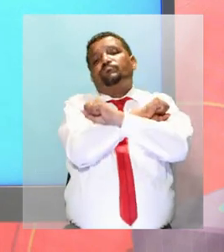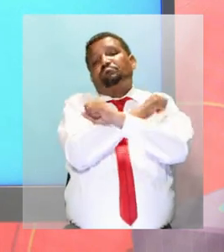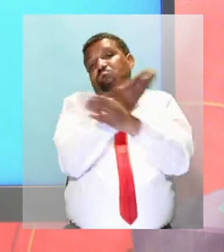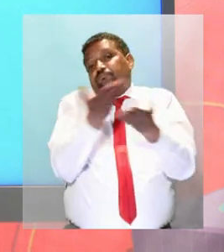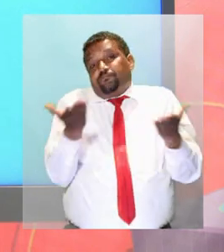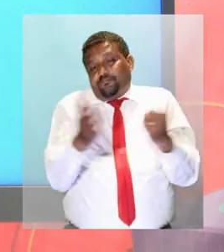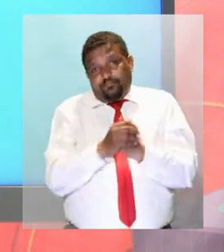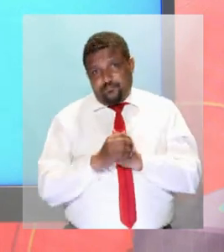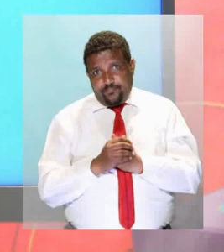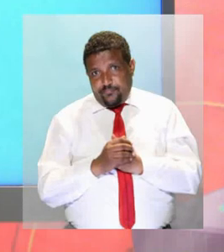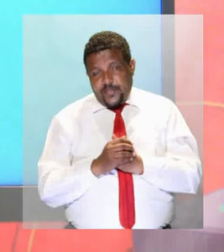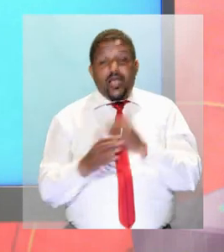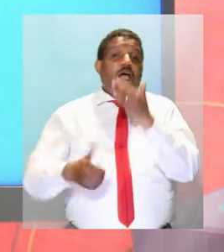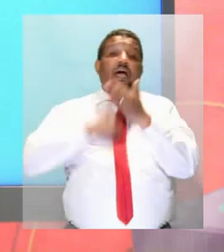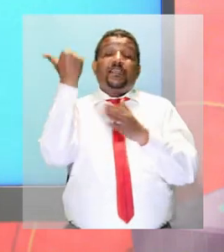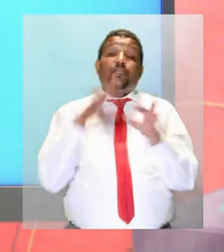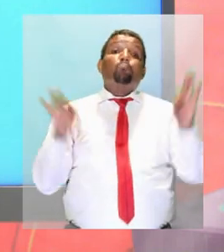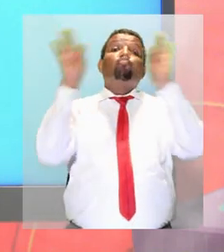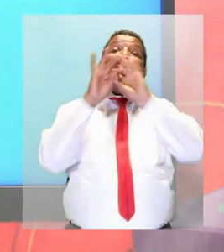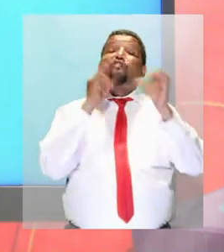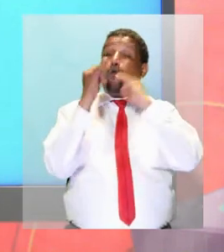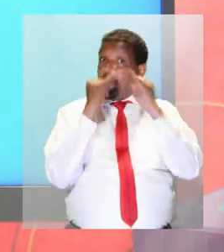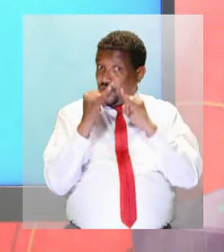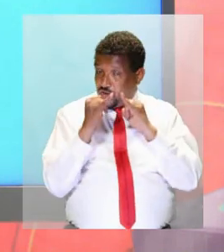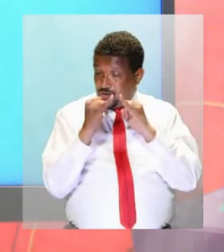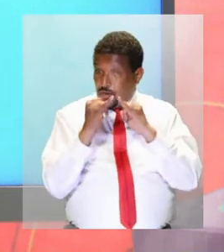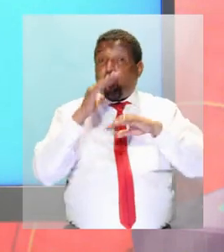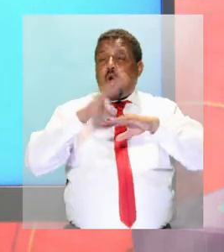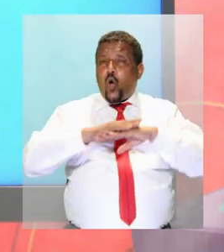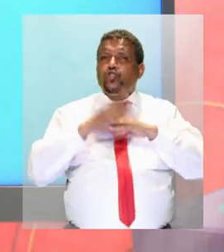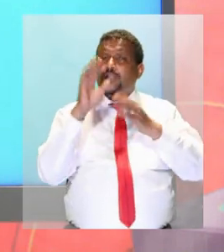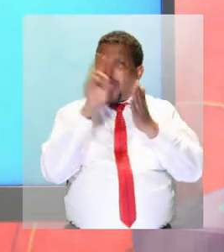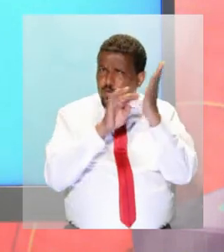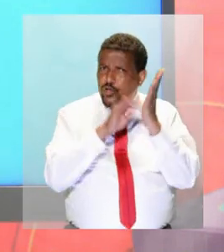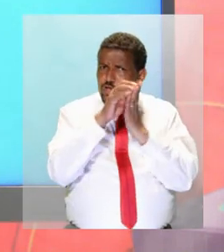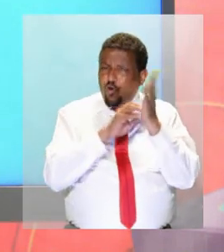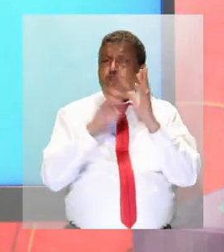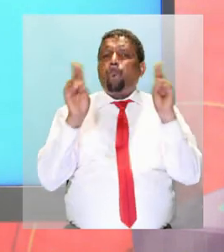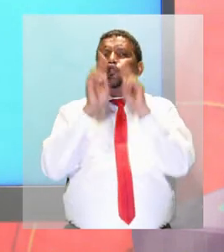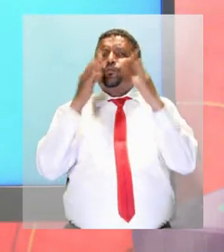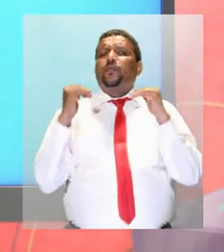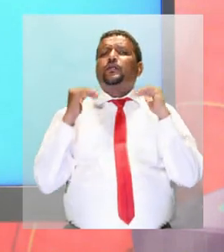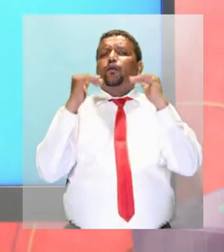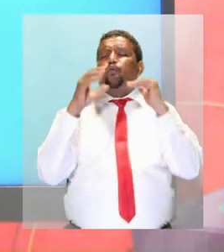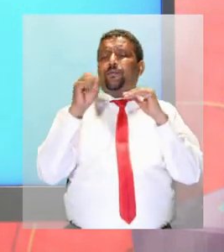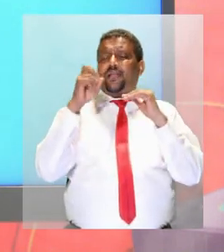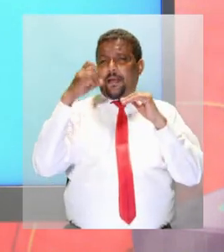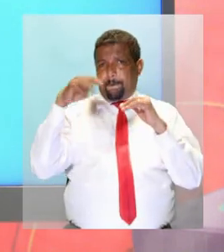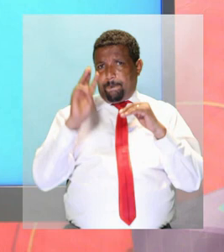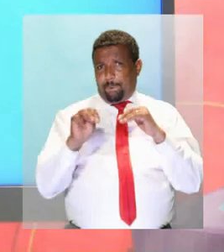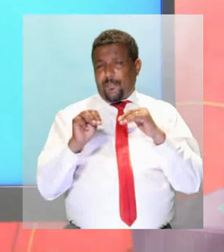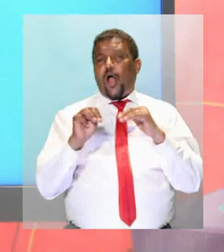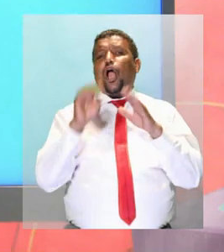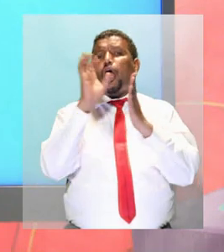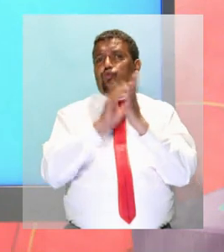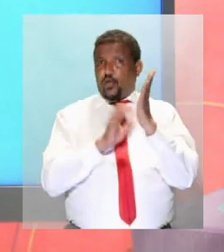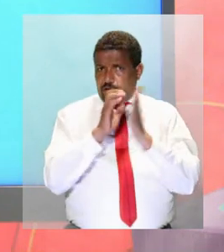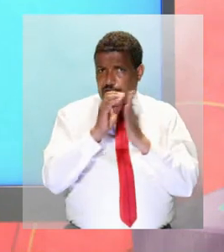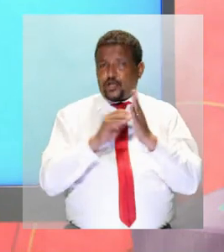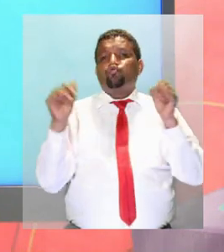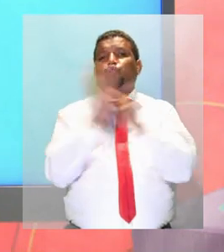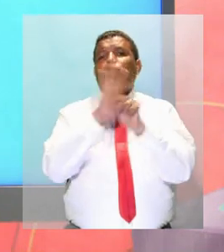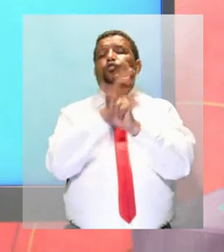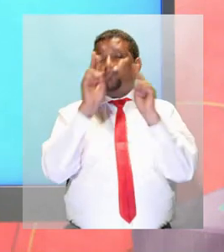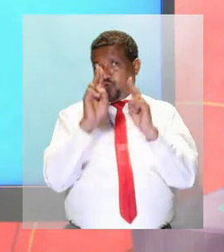already exhausted. Another important information on the calculation of the consumer equilibrium is calculating the total